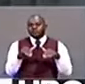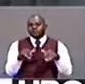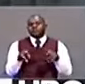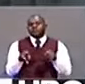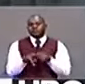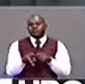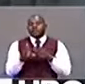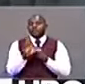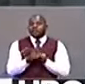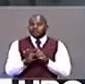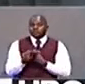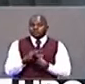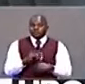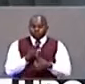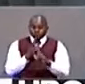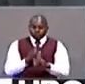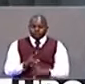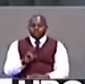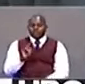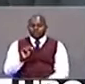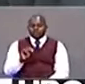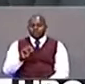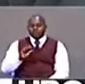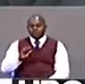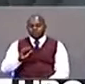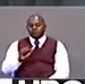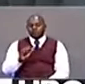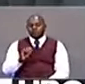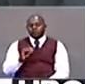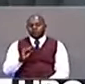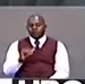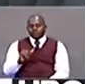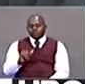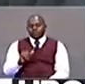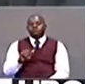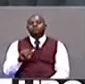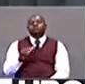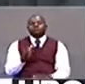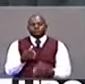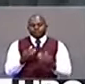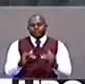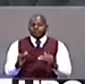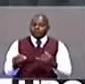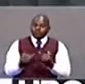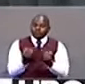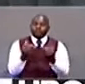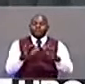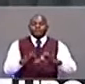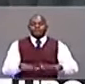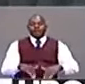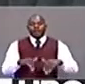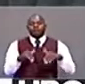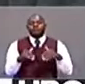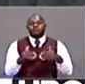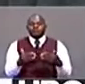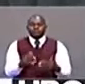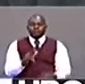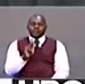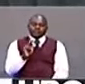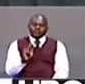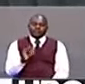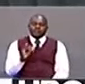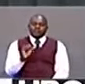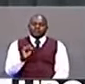the same district, Honorable Nsamba Patrick. Madam Speaker, allow me to inform this House that